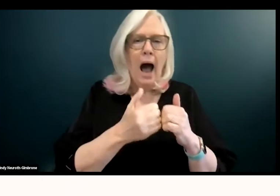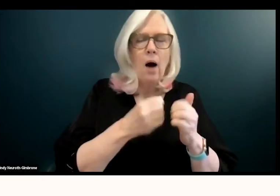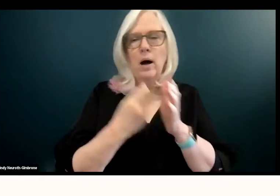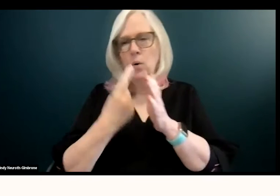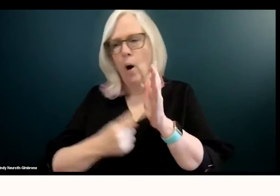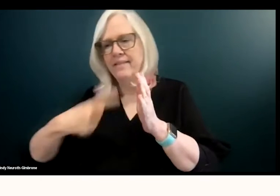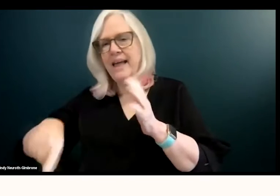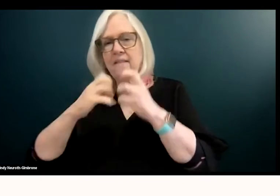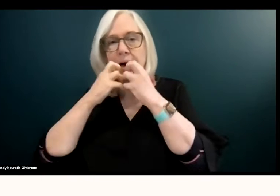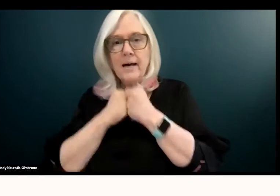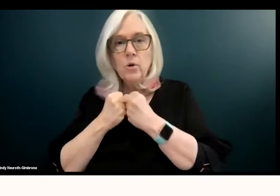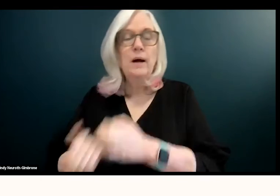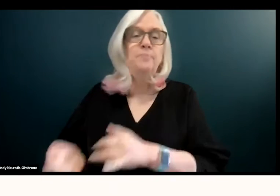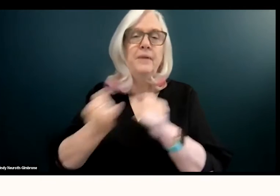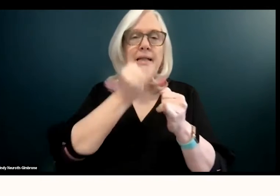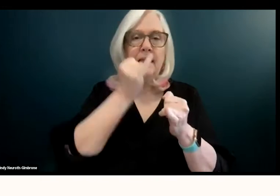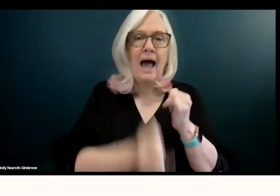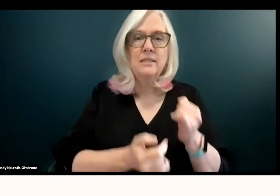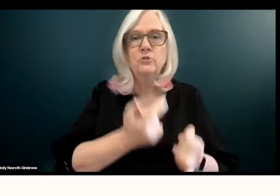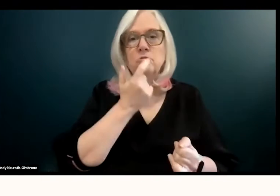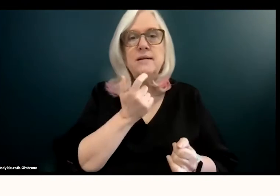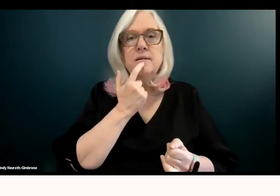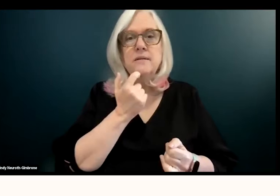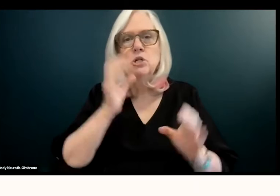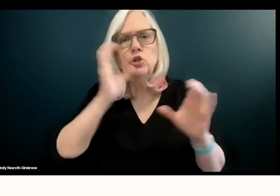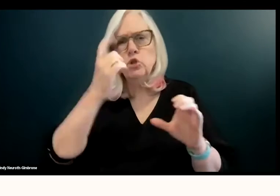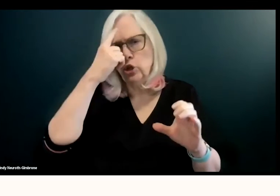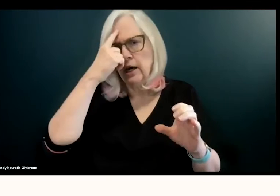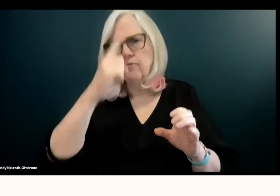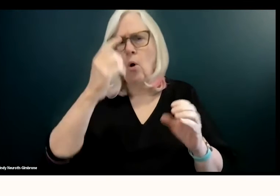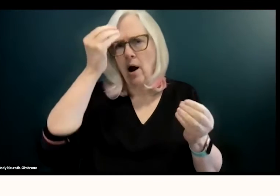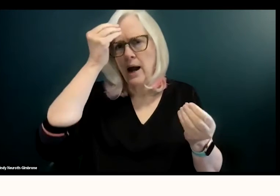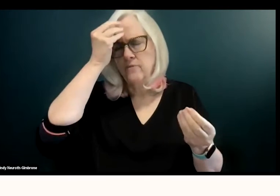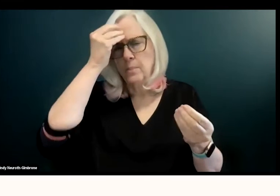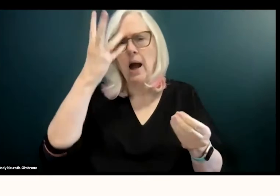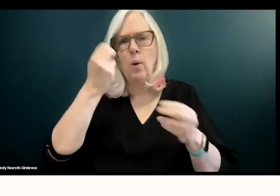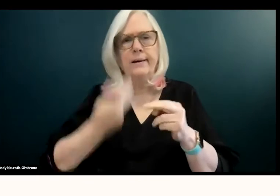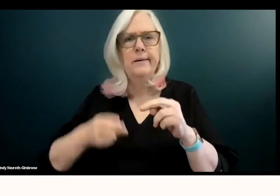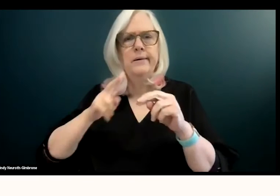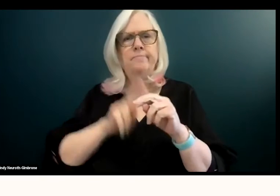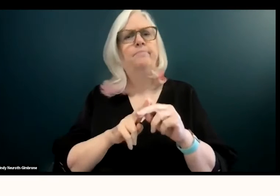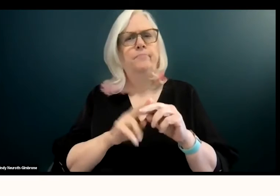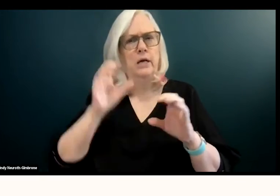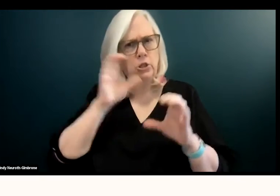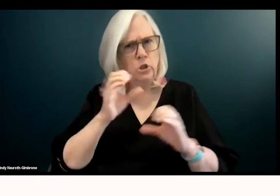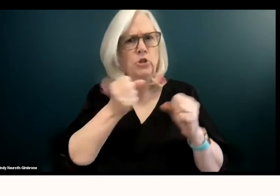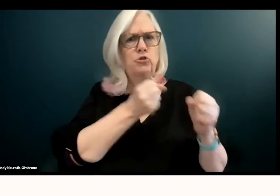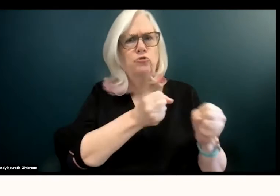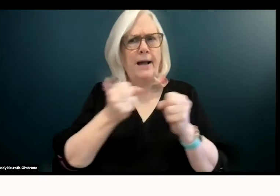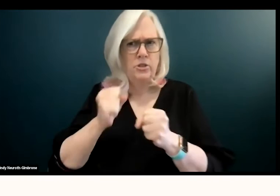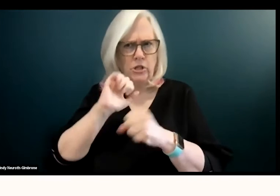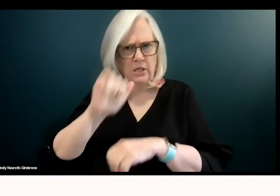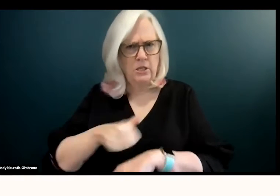value. And then lastly, the search for information is heightened when a well thought out search strategy is